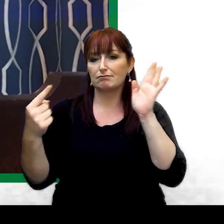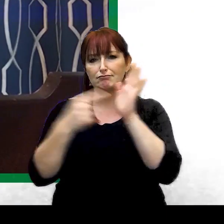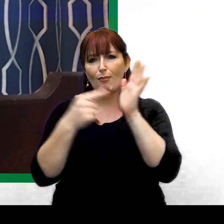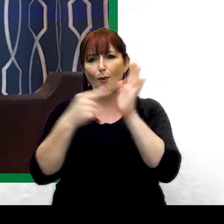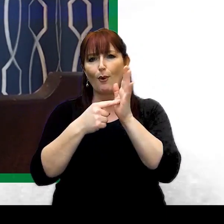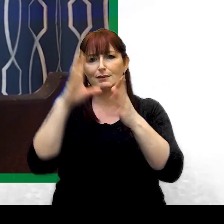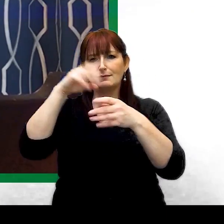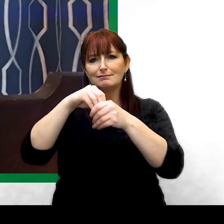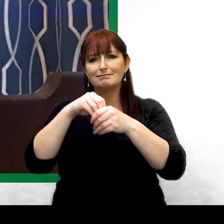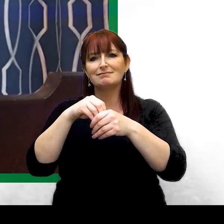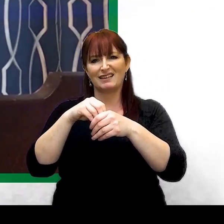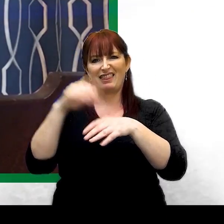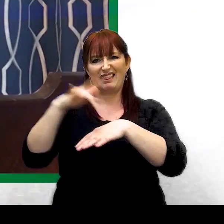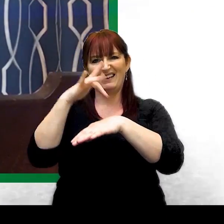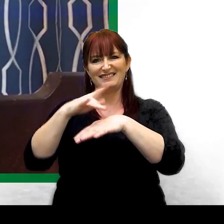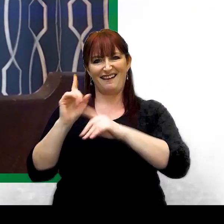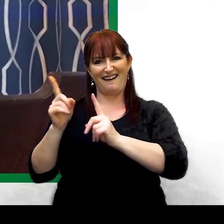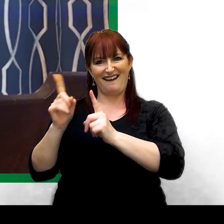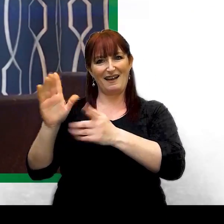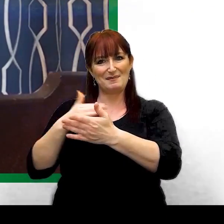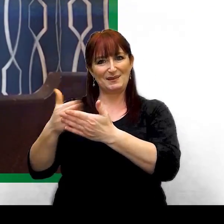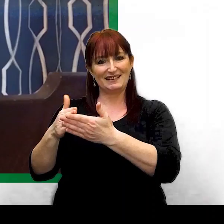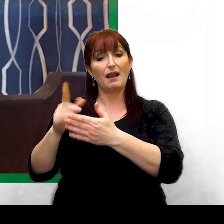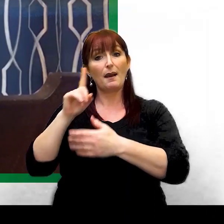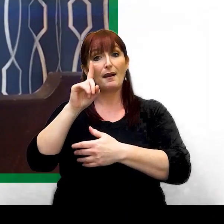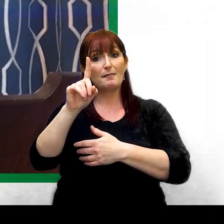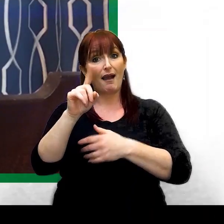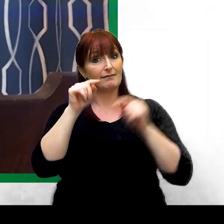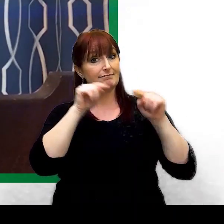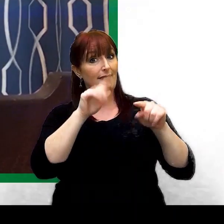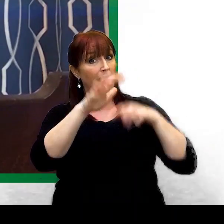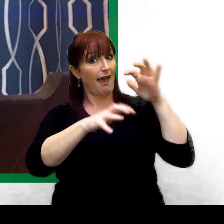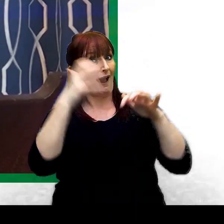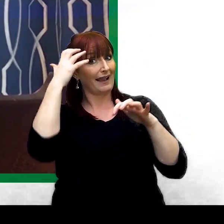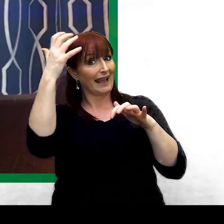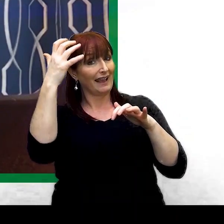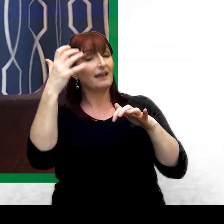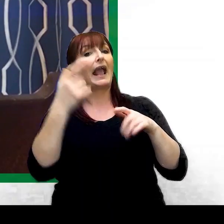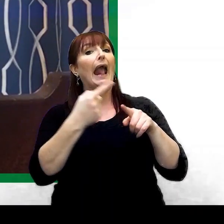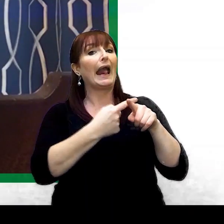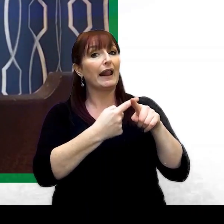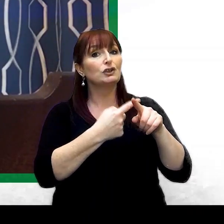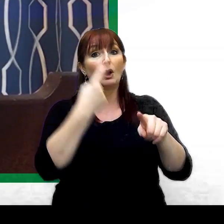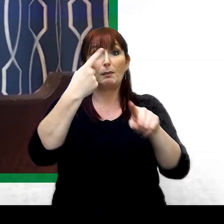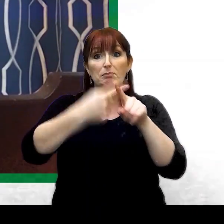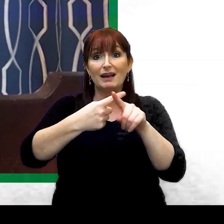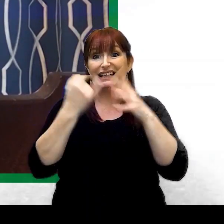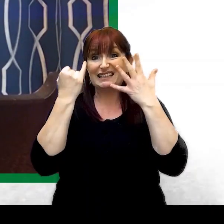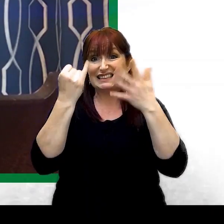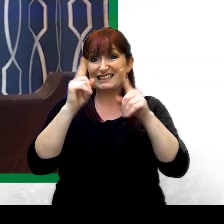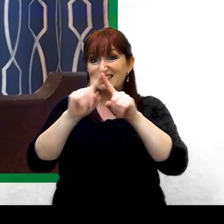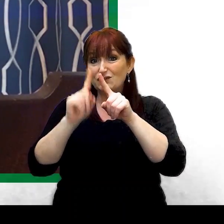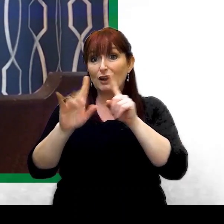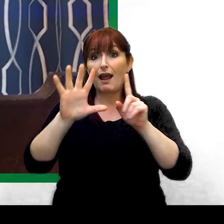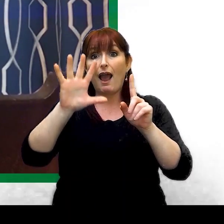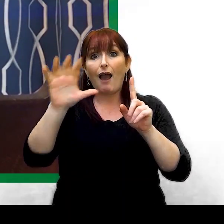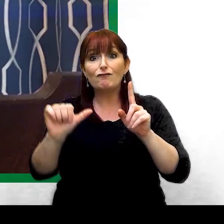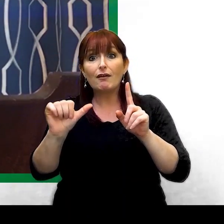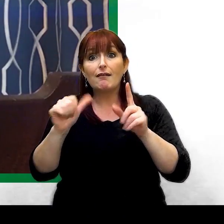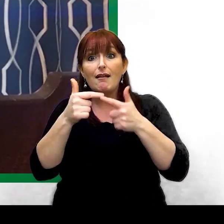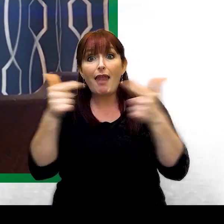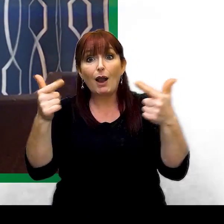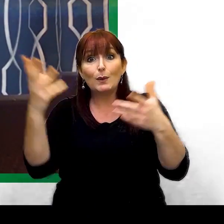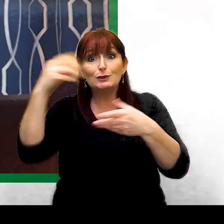King is performed in English, 6 African languages are also featured in the show. This starts from the very opening